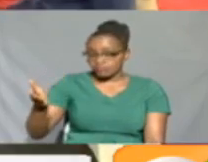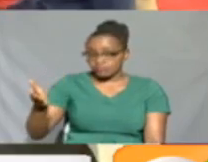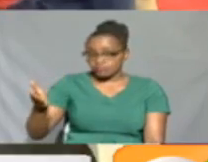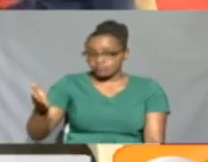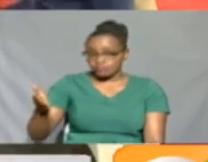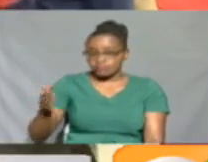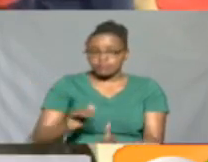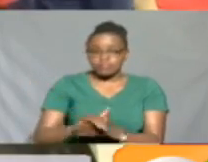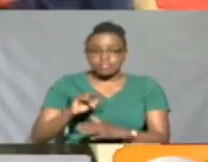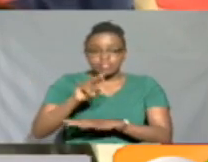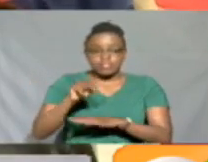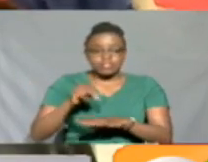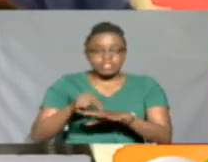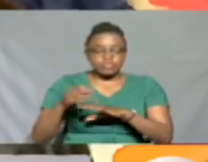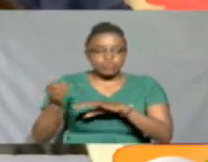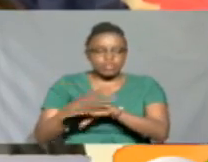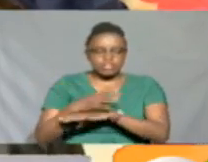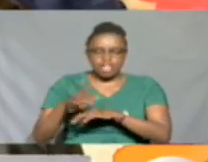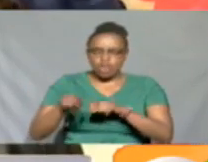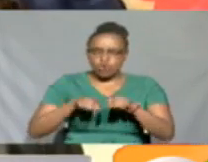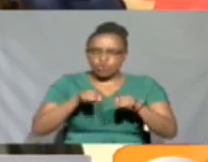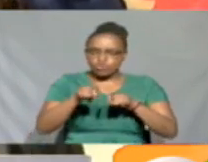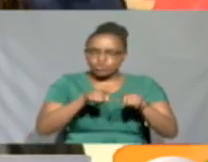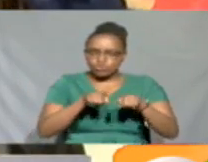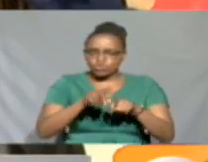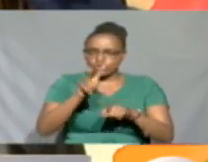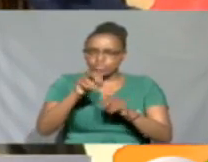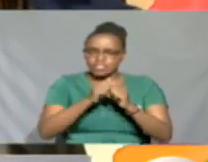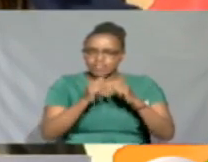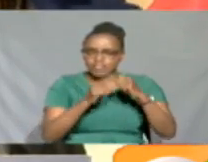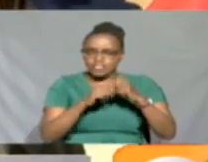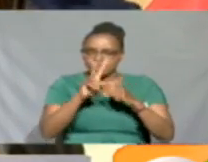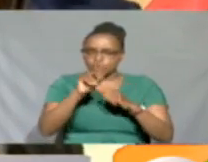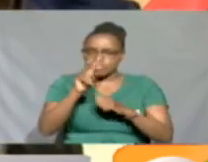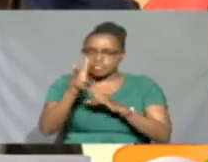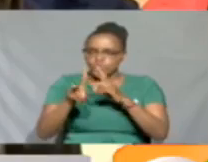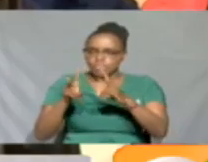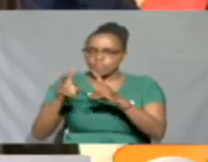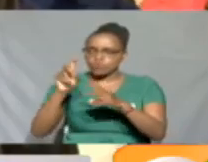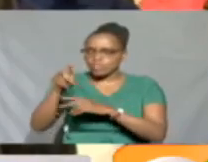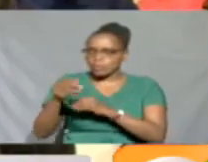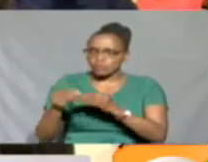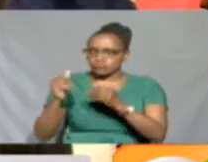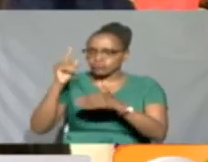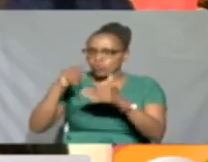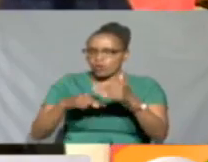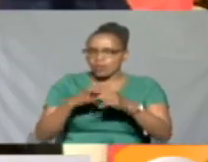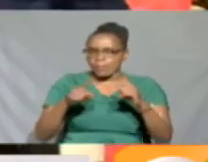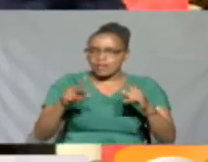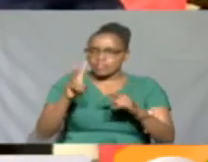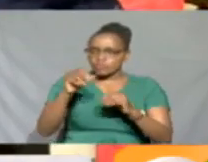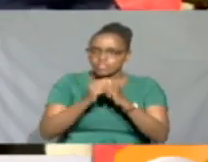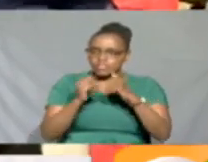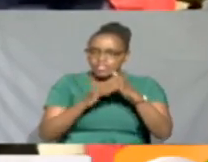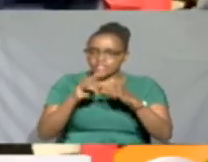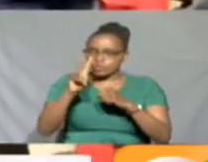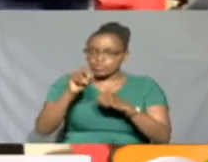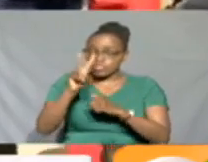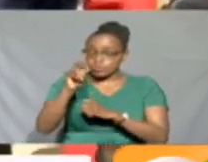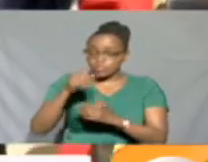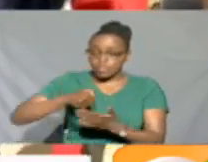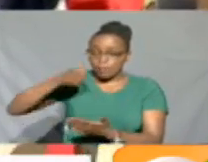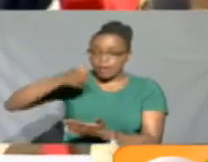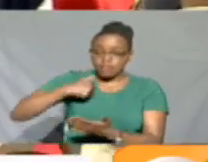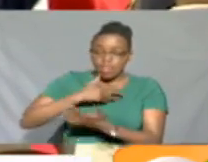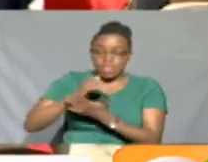the National Cancer Control Strategy 2017-2022 was supposed to address. Mm-hmm. But even in the 2019-2020 budget, there